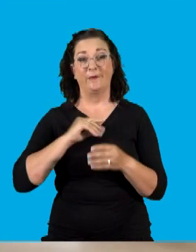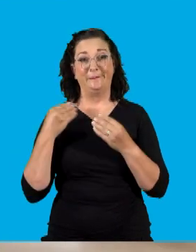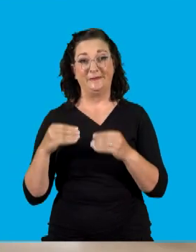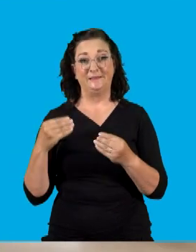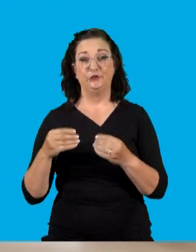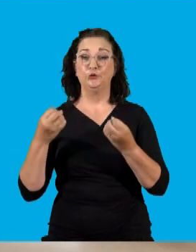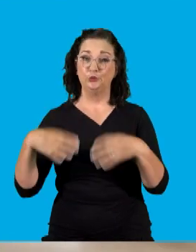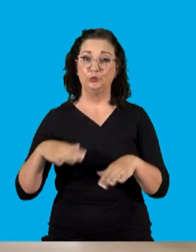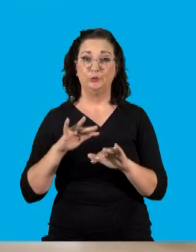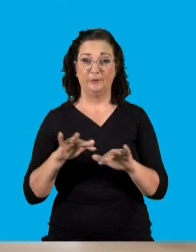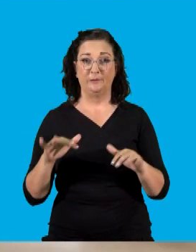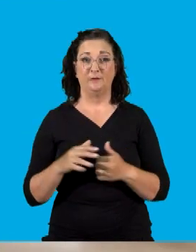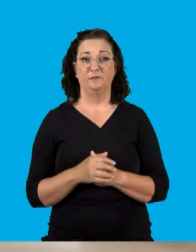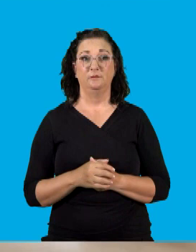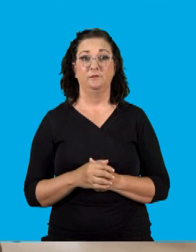employees.